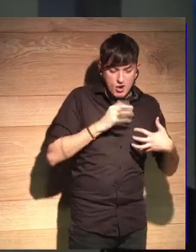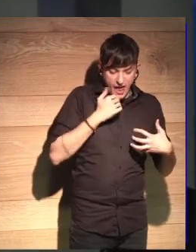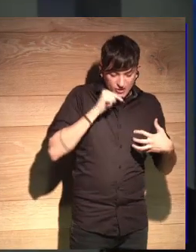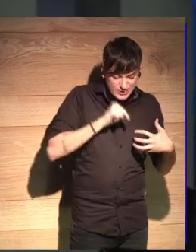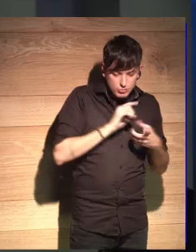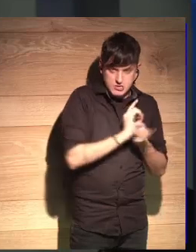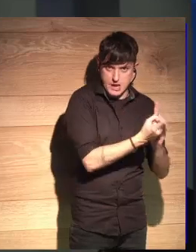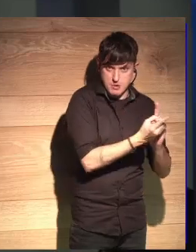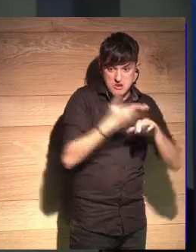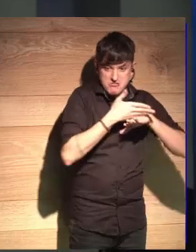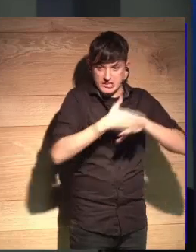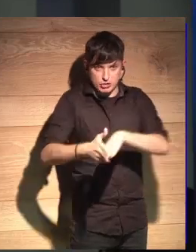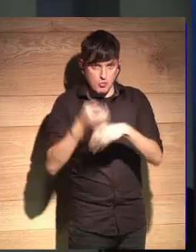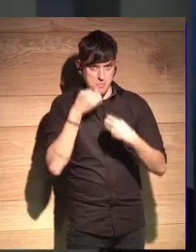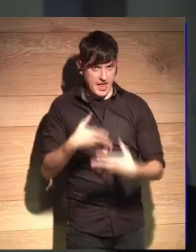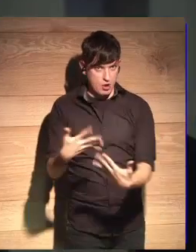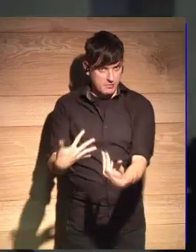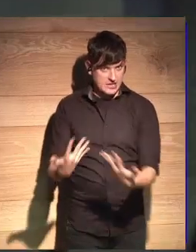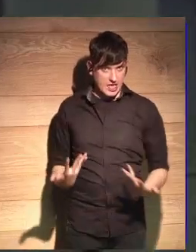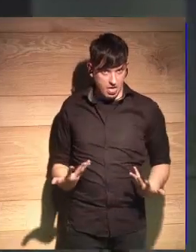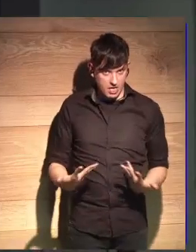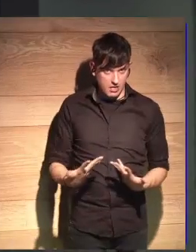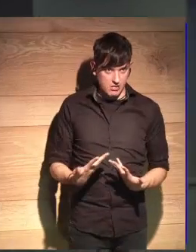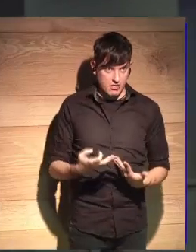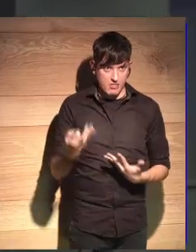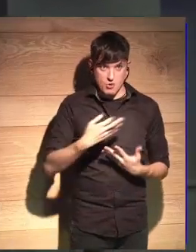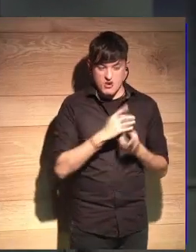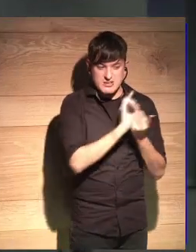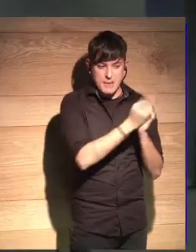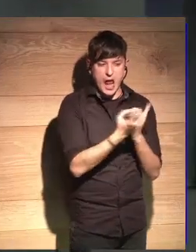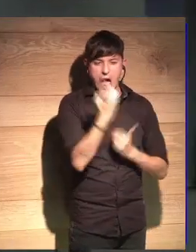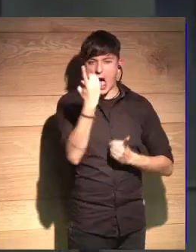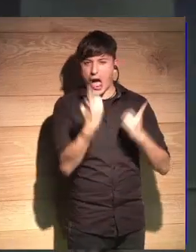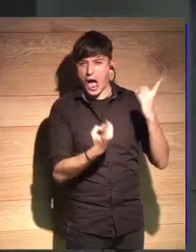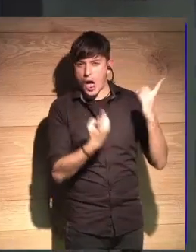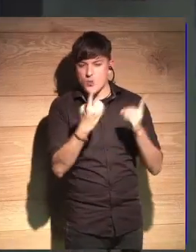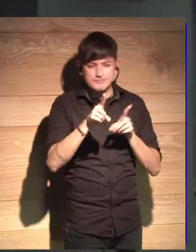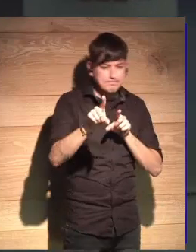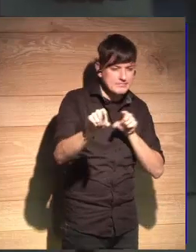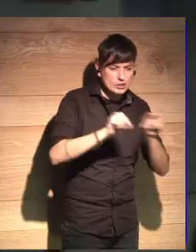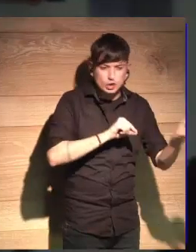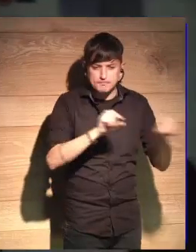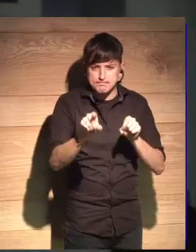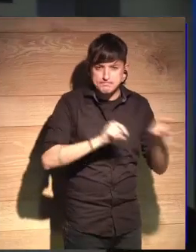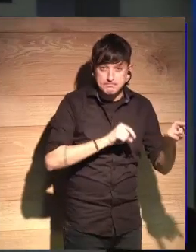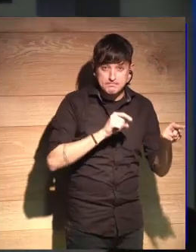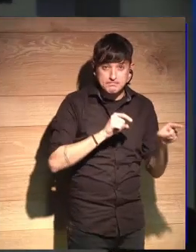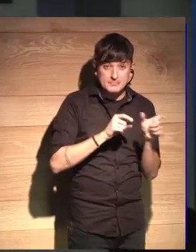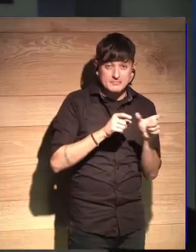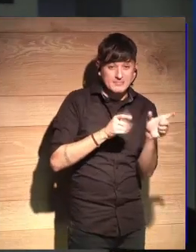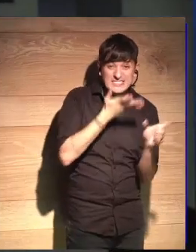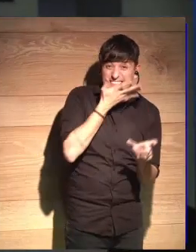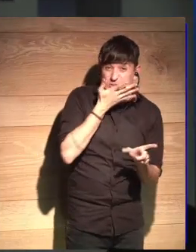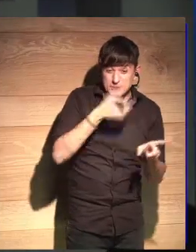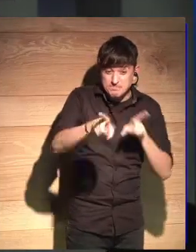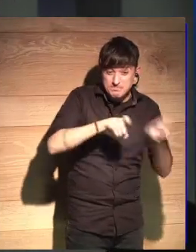okay. I have to make some selective change. Selective, the word selective change, is the essence to